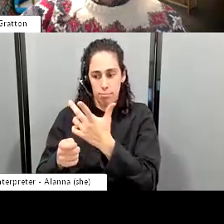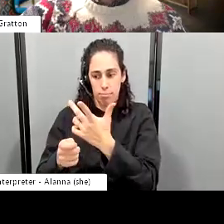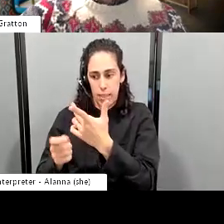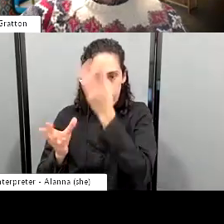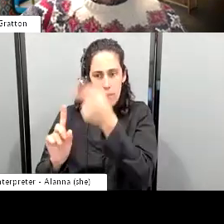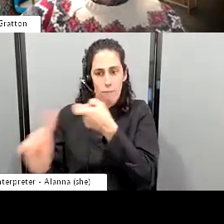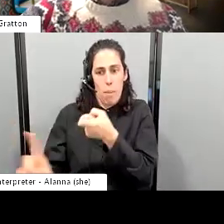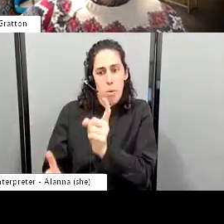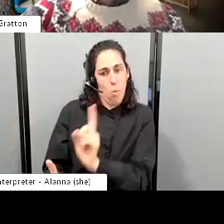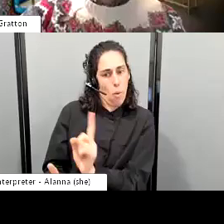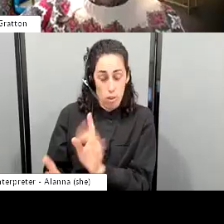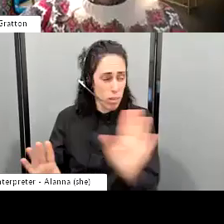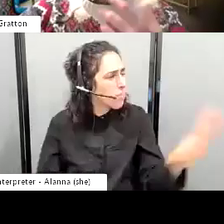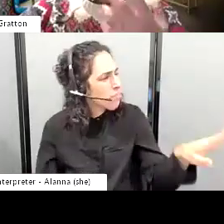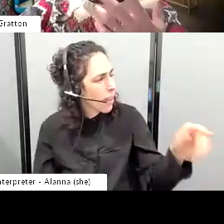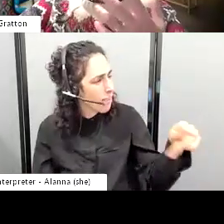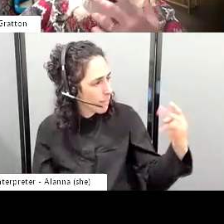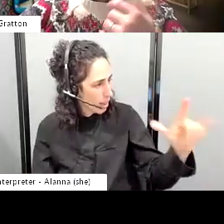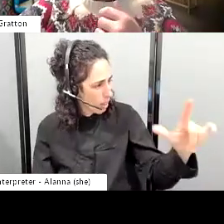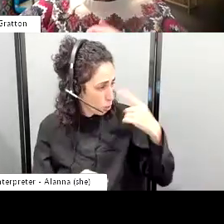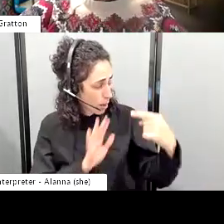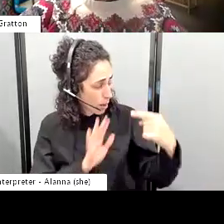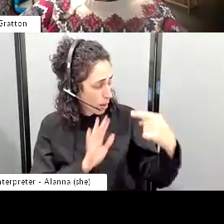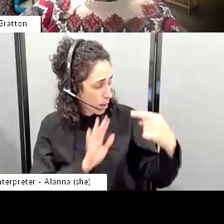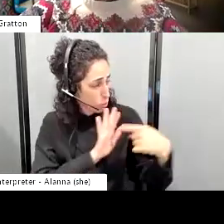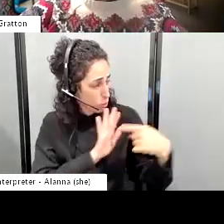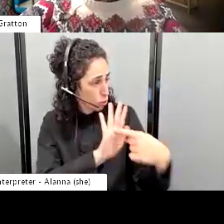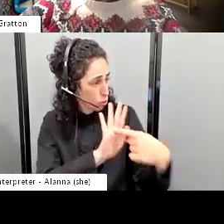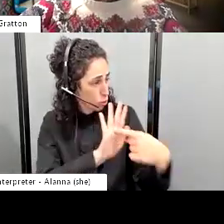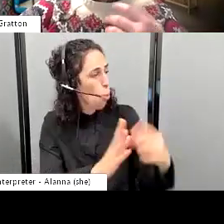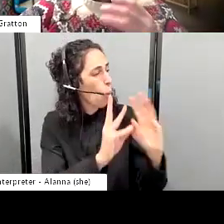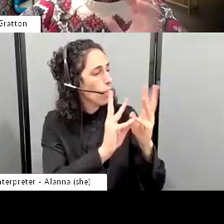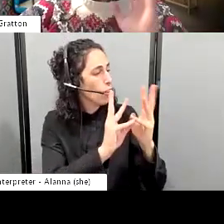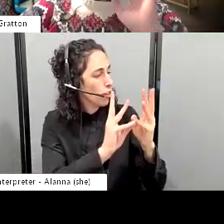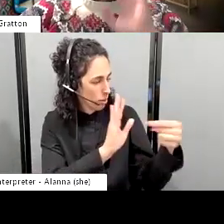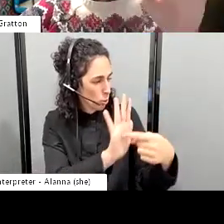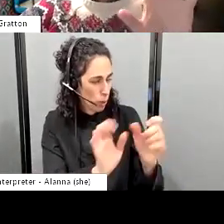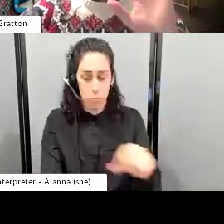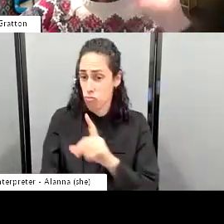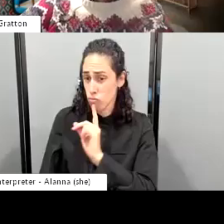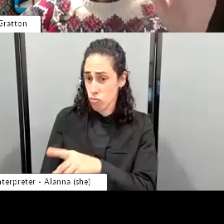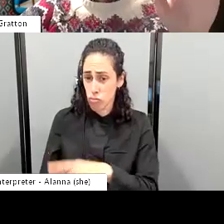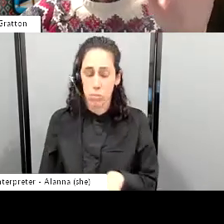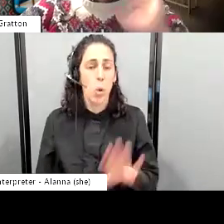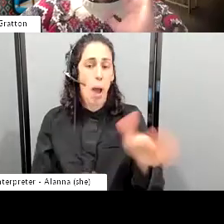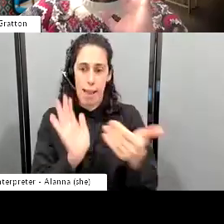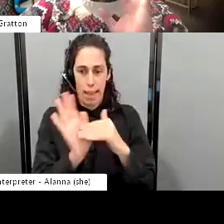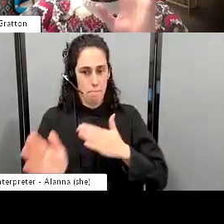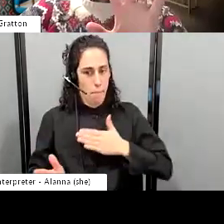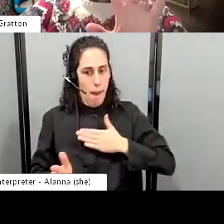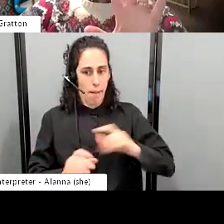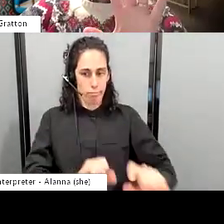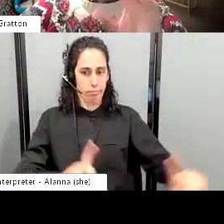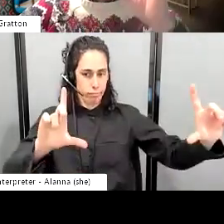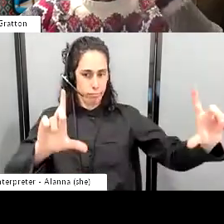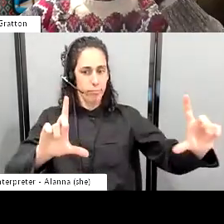So we're back in ChatGPT. So I have the paid version of ChatGPT, which means that it gets the most up-to-date live information that is